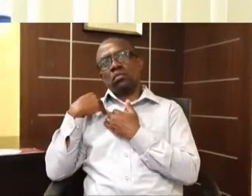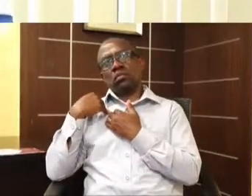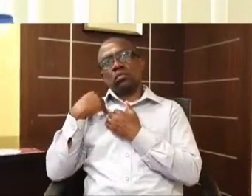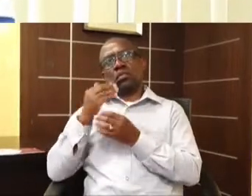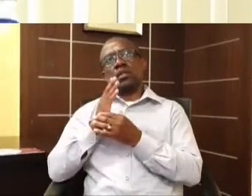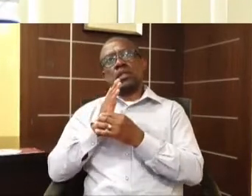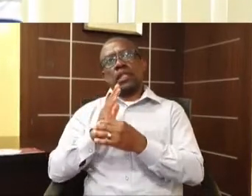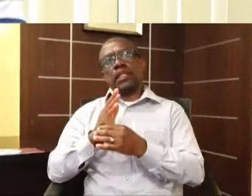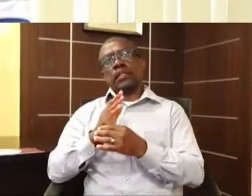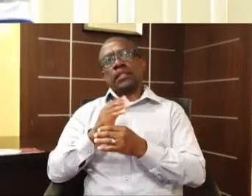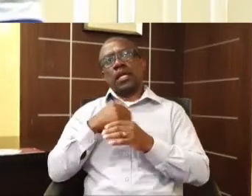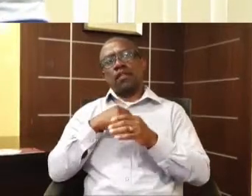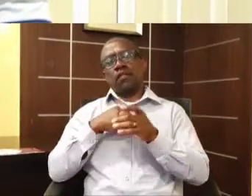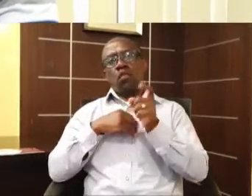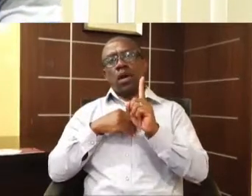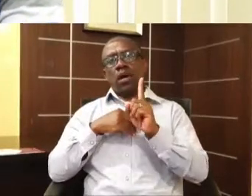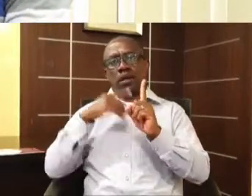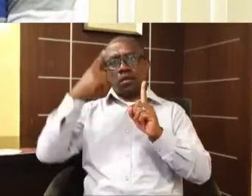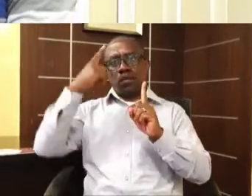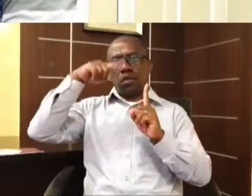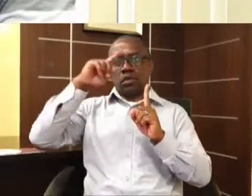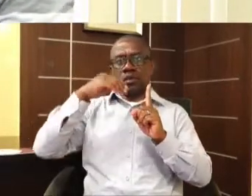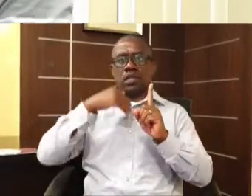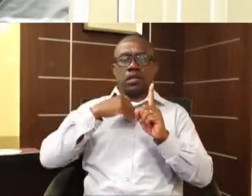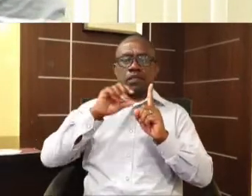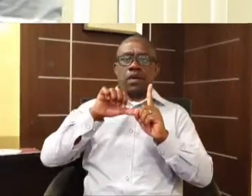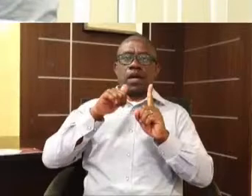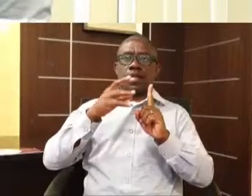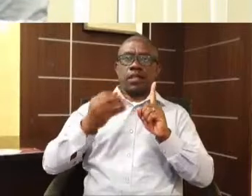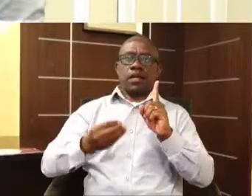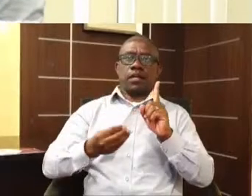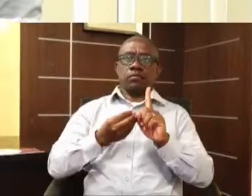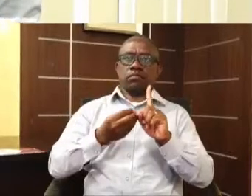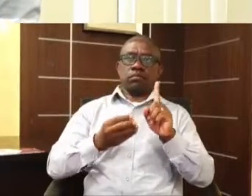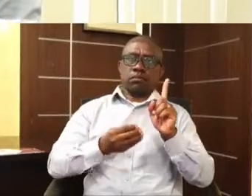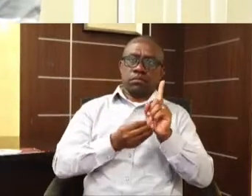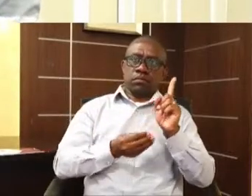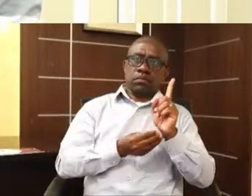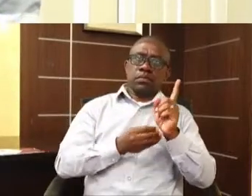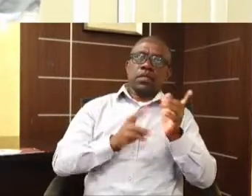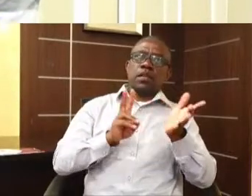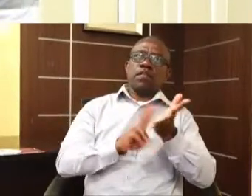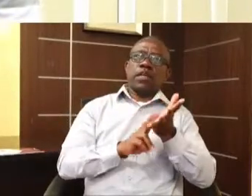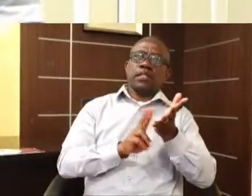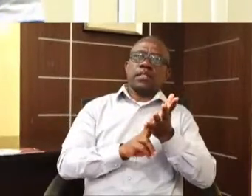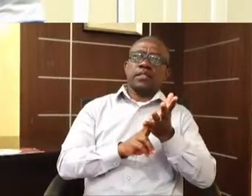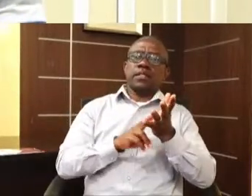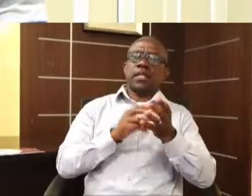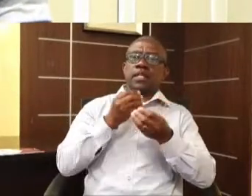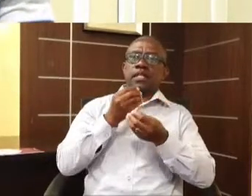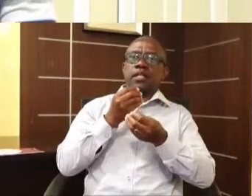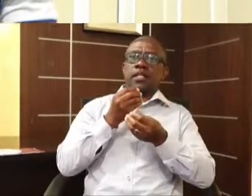best, to have policies under which validated innovations are hosted on a single platform